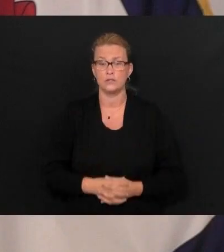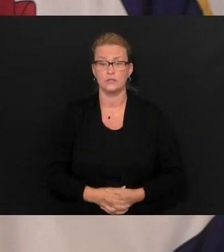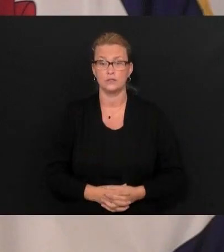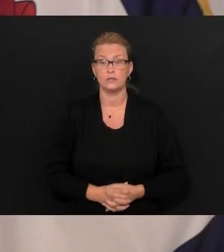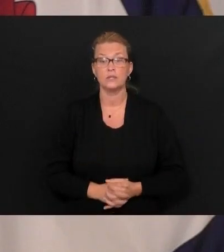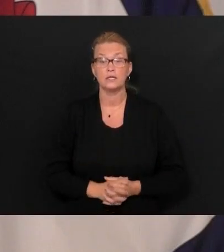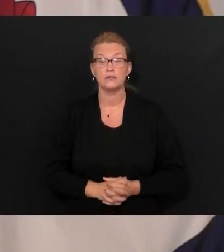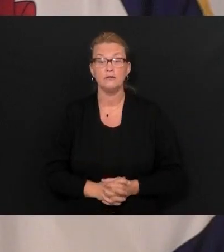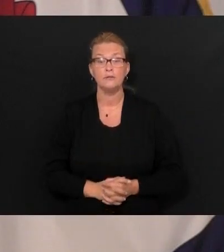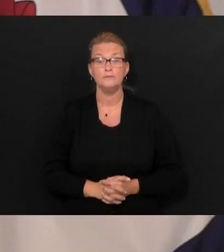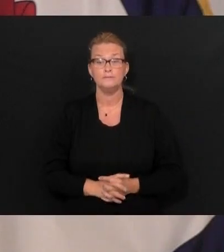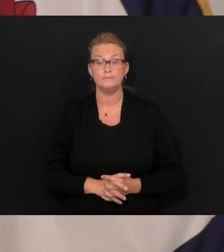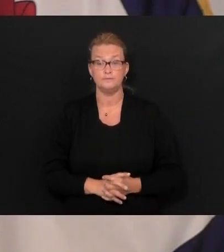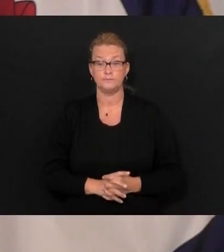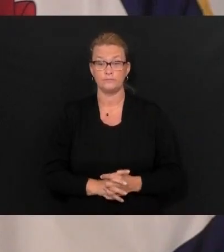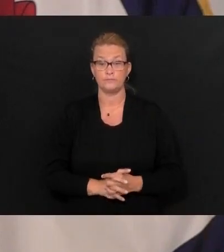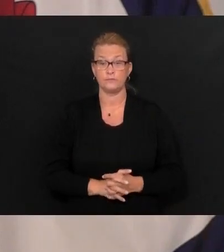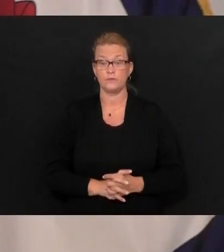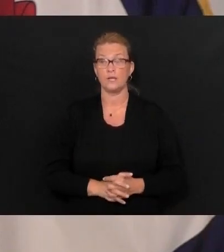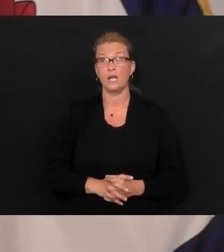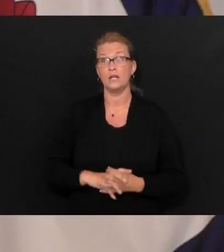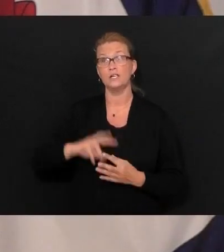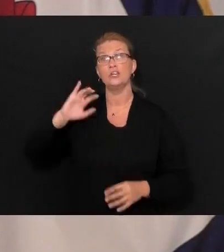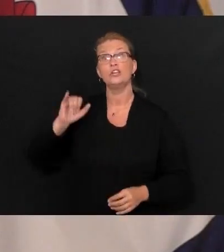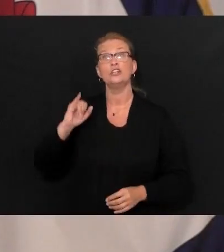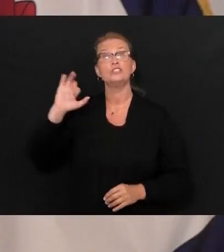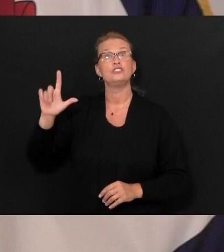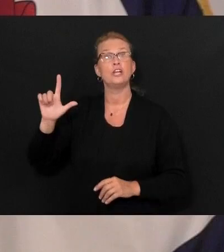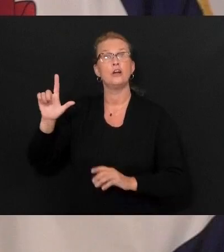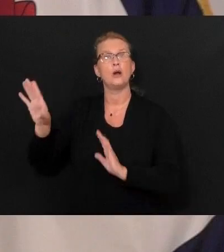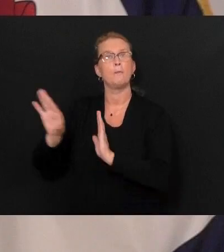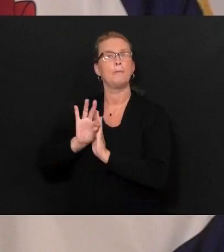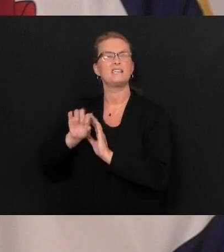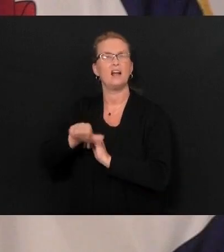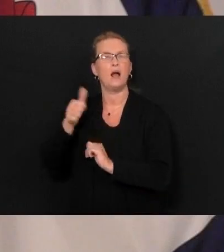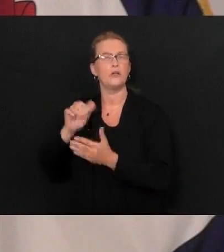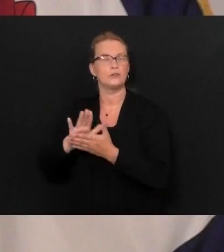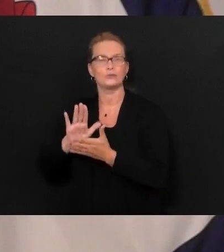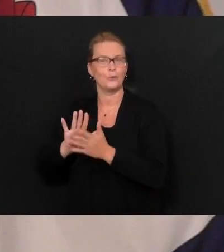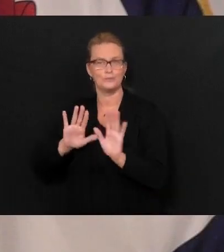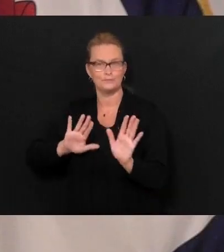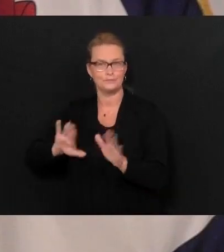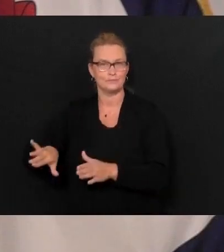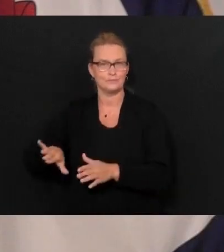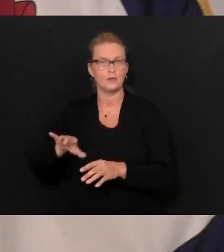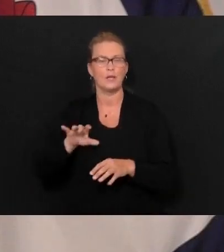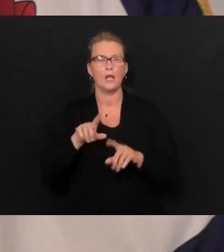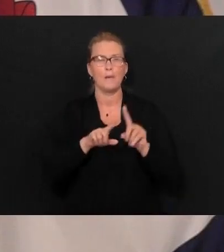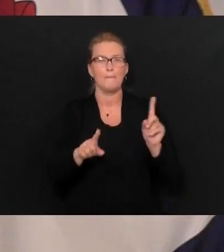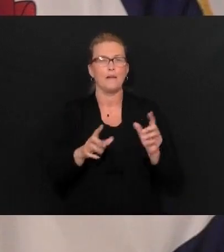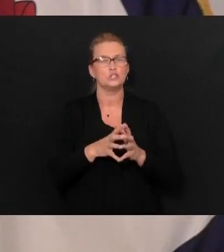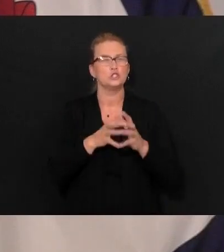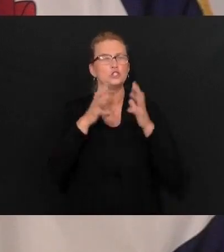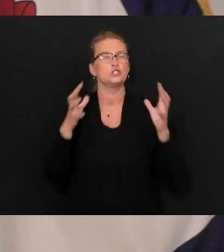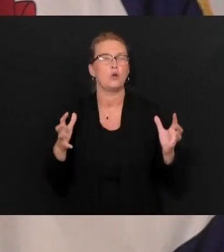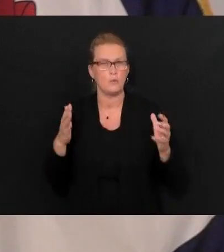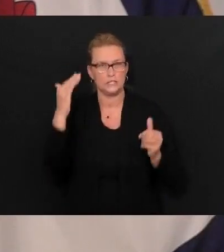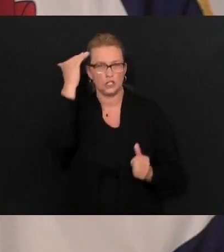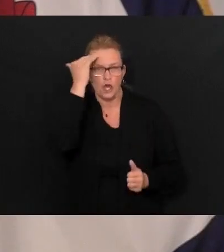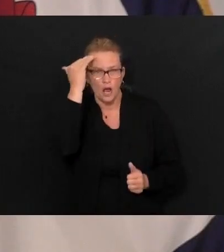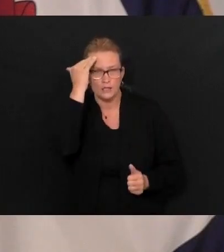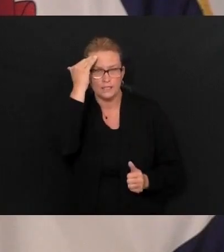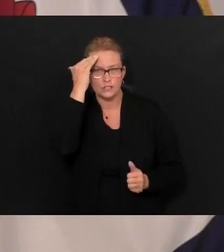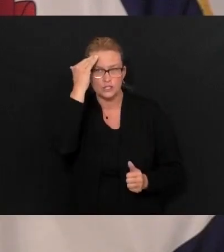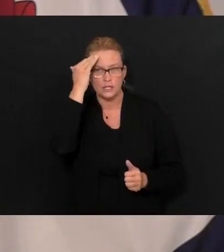And so in that, Jill chose to go somewhere else, but with that, so much knowledge and so much good stuff